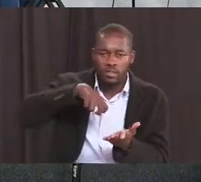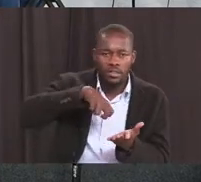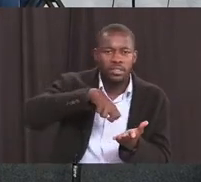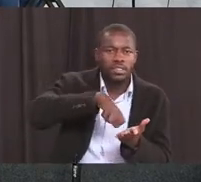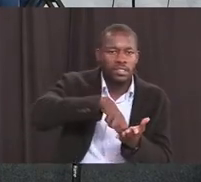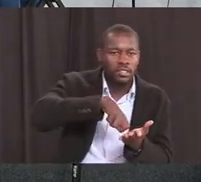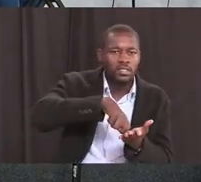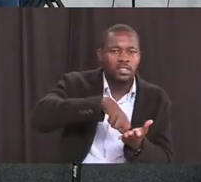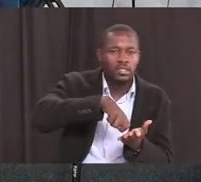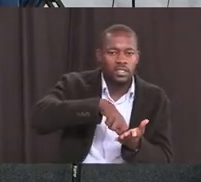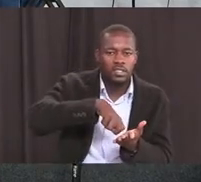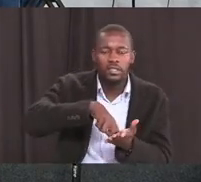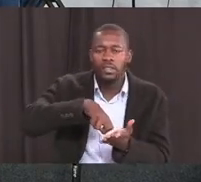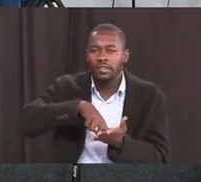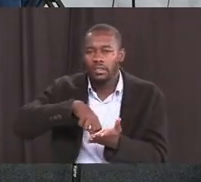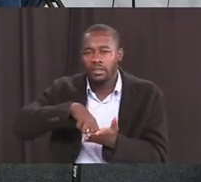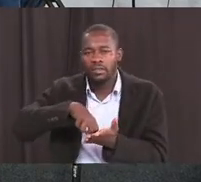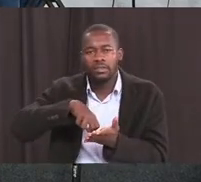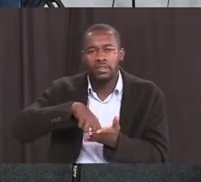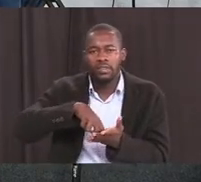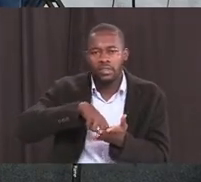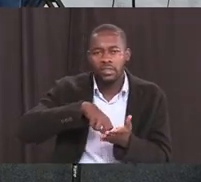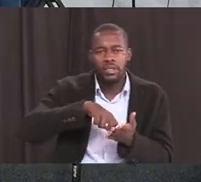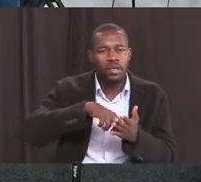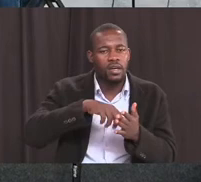our knees.